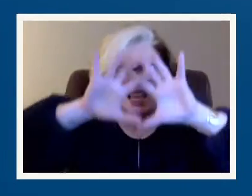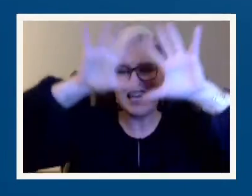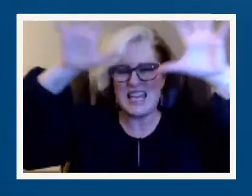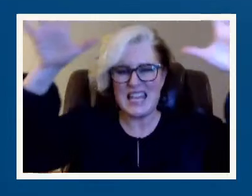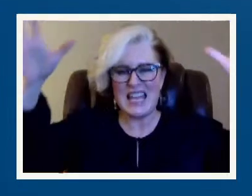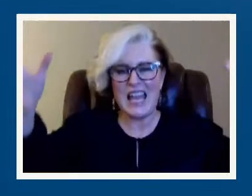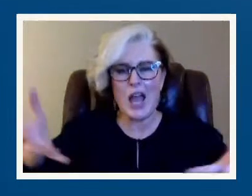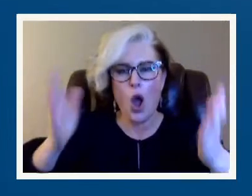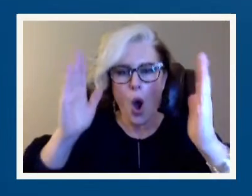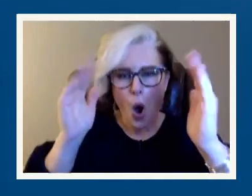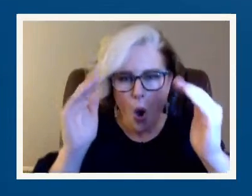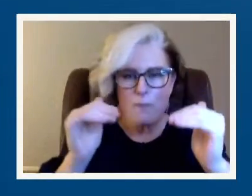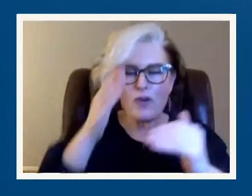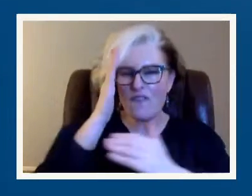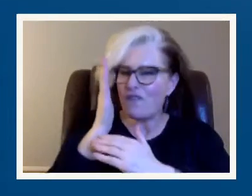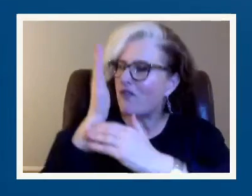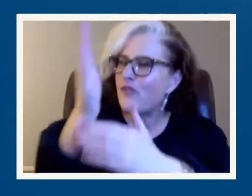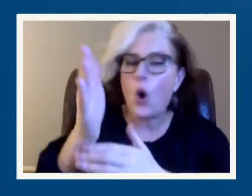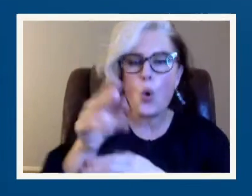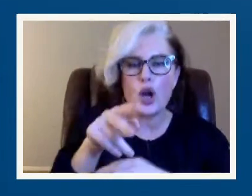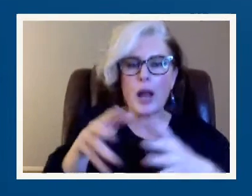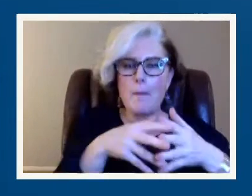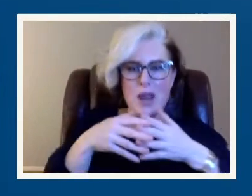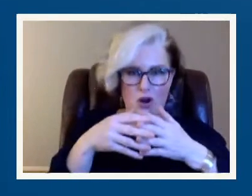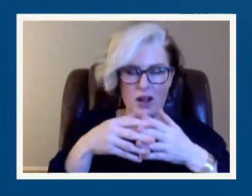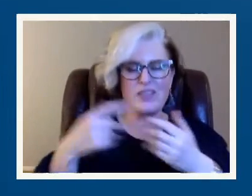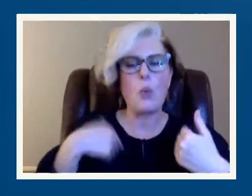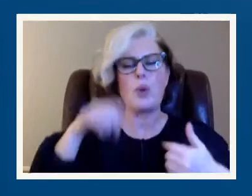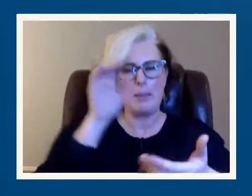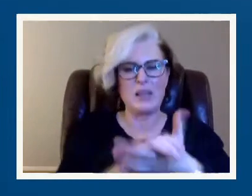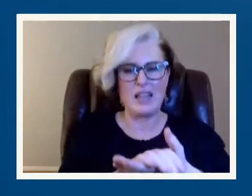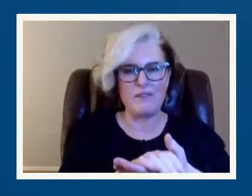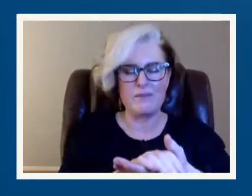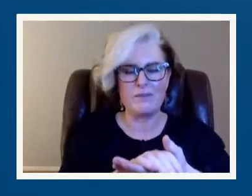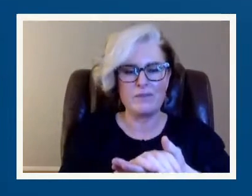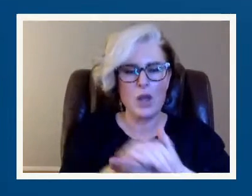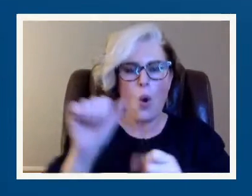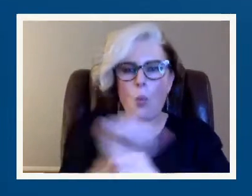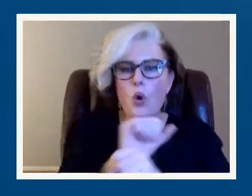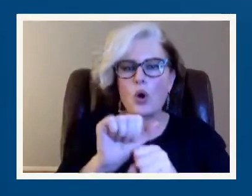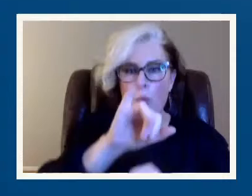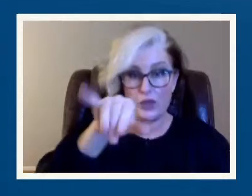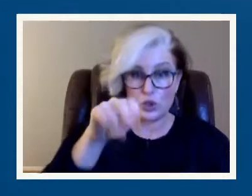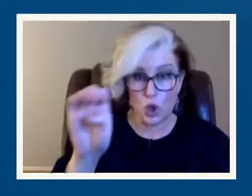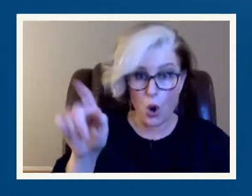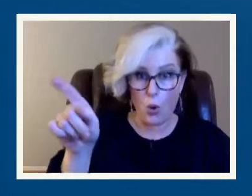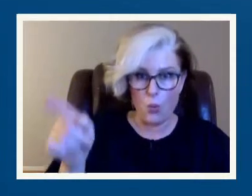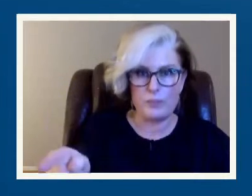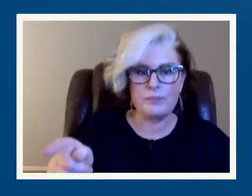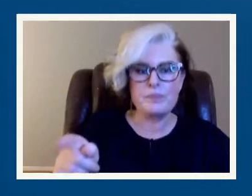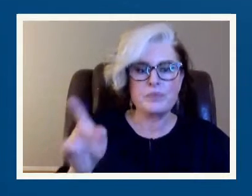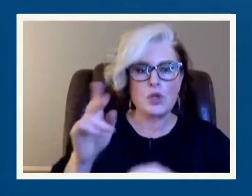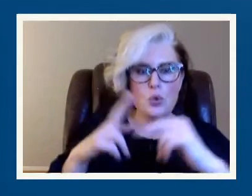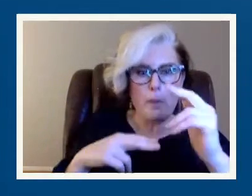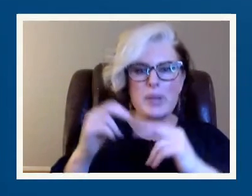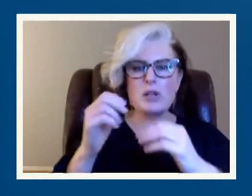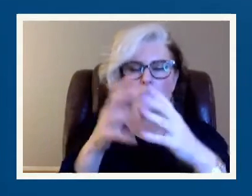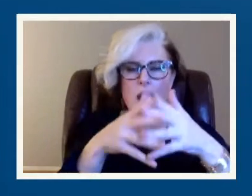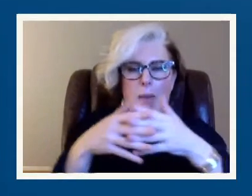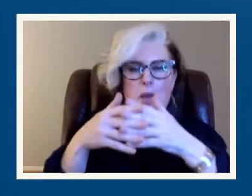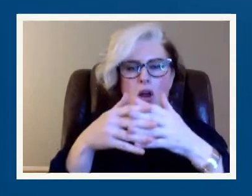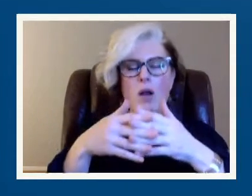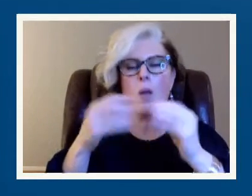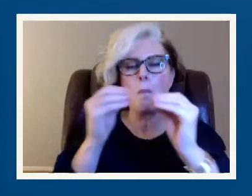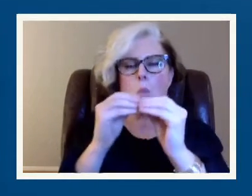hopeful, forward-looking America that we believe in. Who will work with Joe Biden to build a country that is